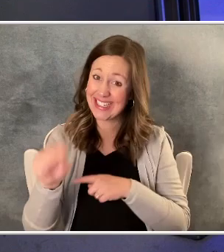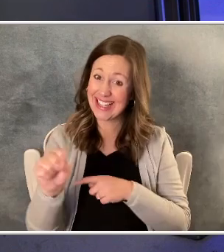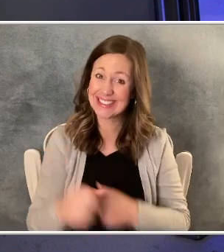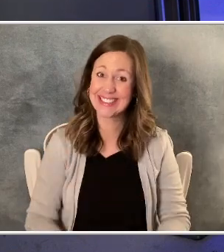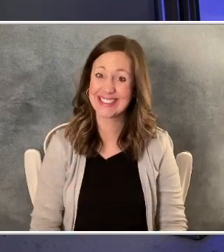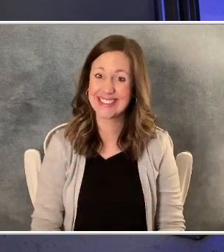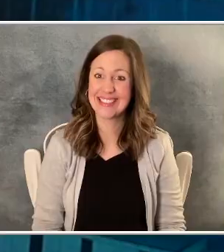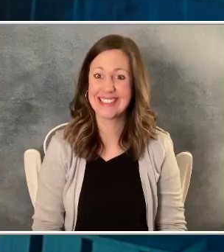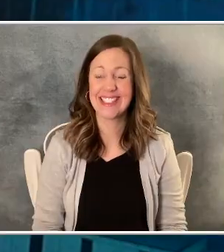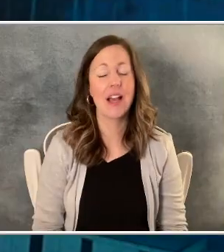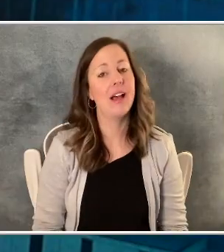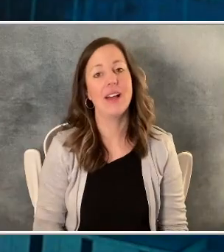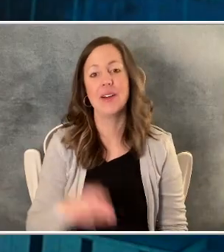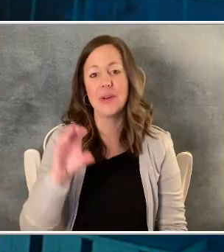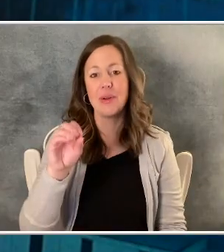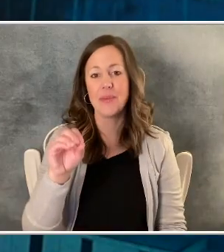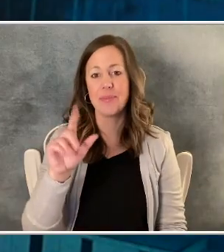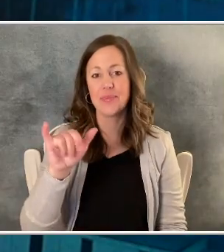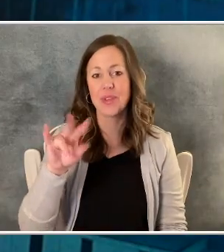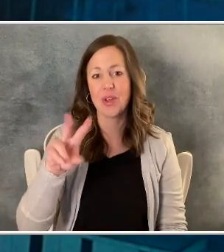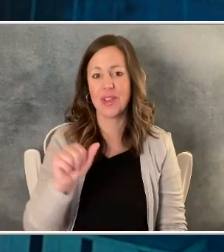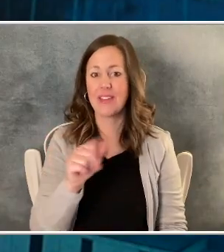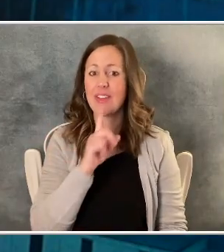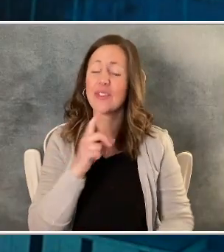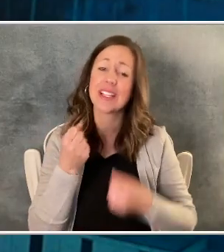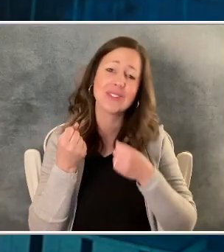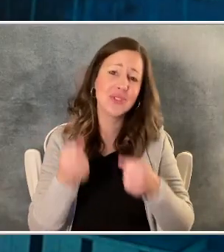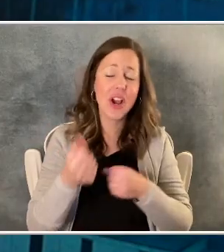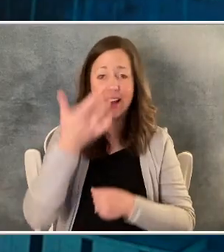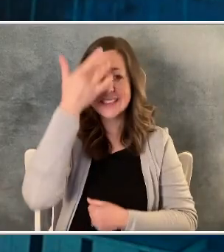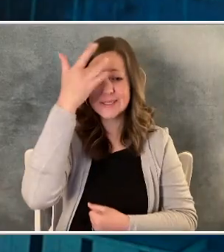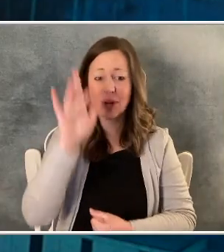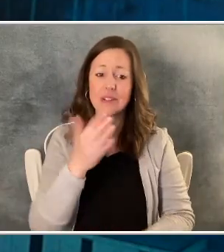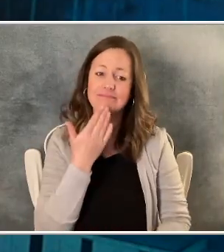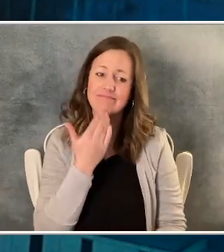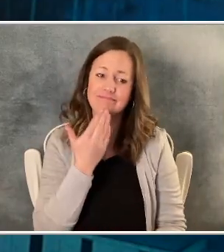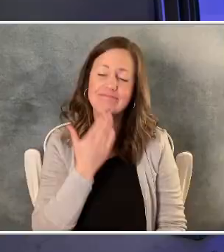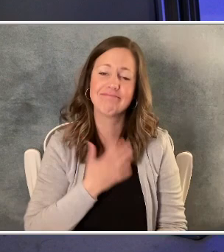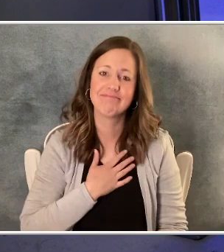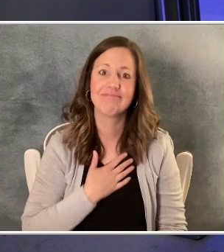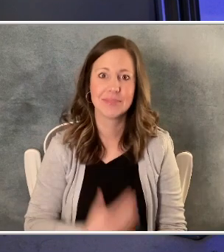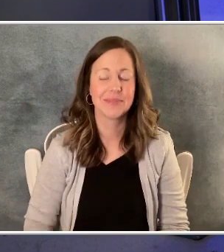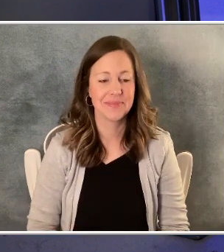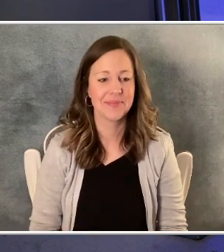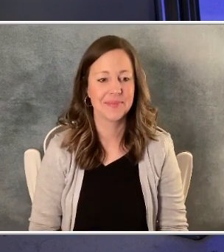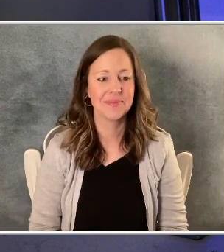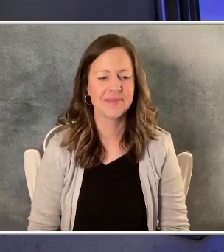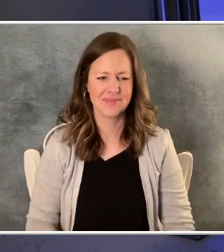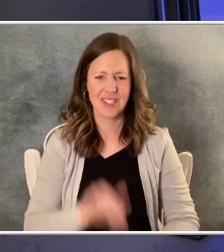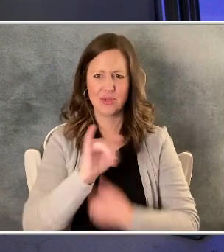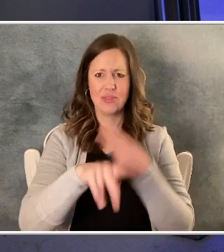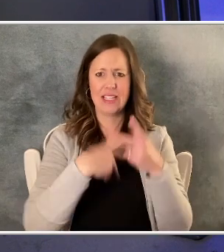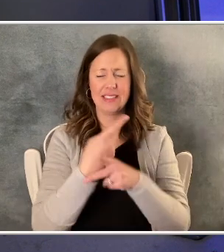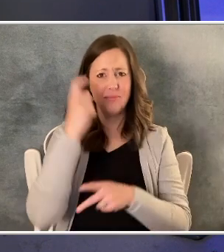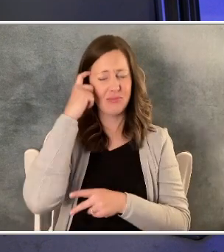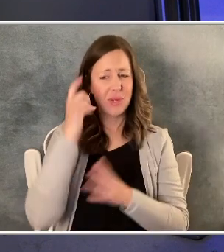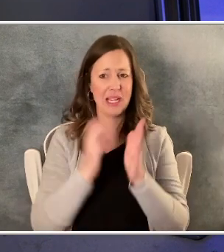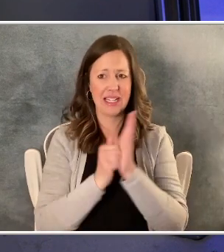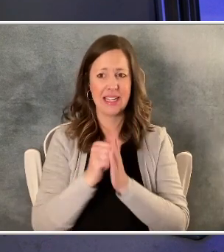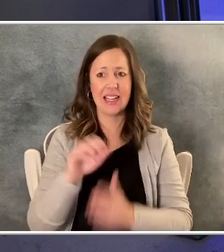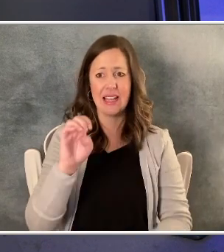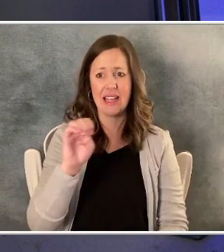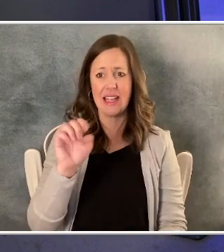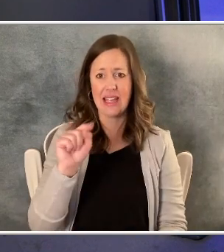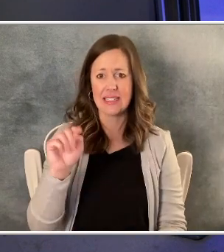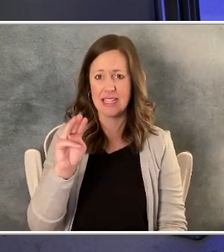She's a very strong child, very smart, very sweet. Well, tell us a little bit more about this type of brain cancer,